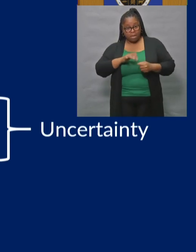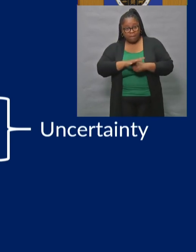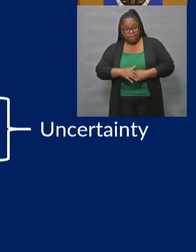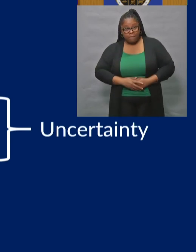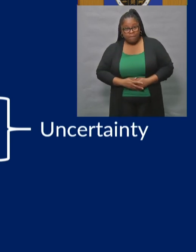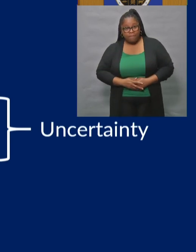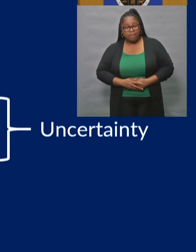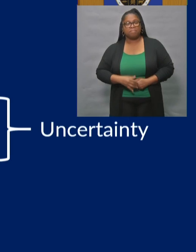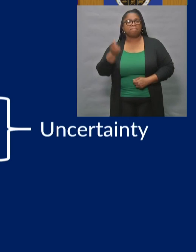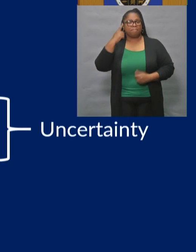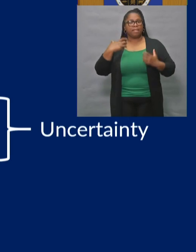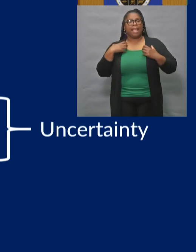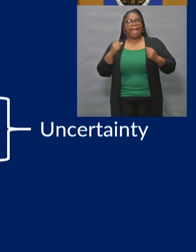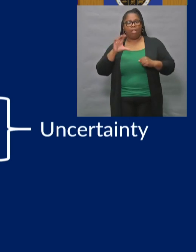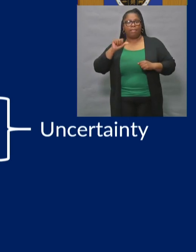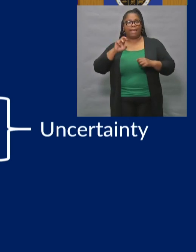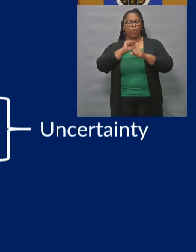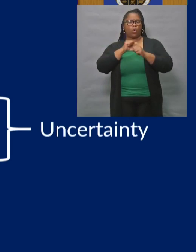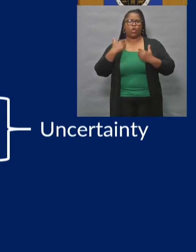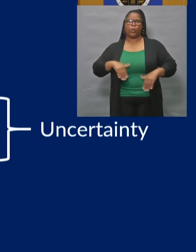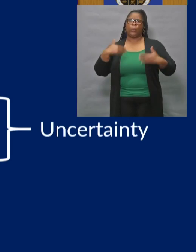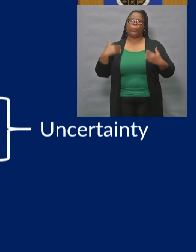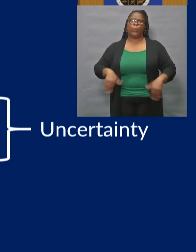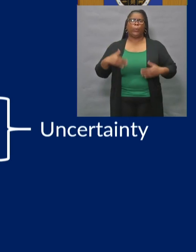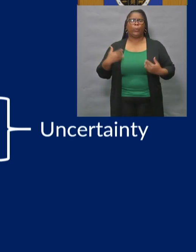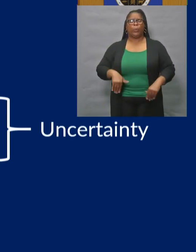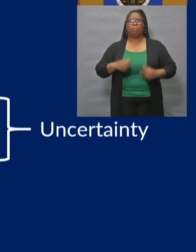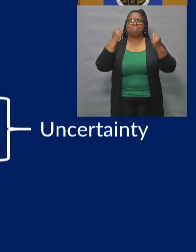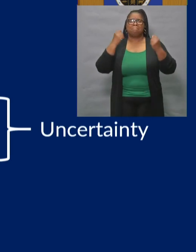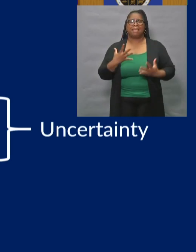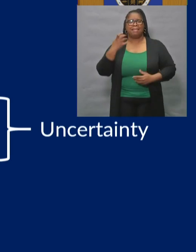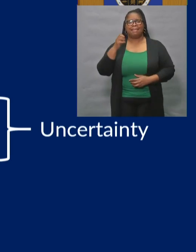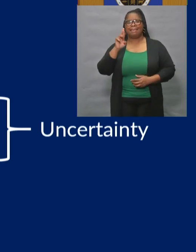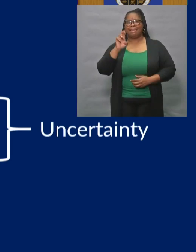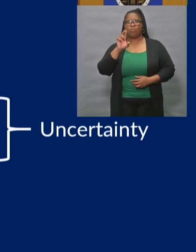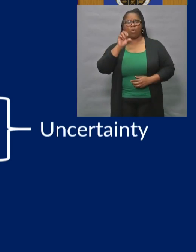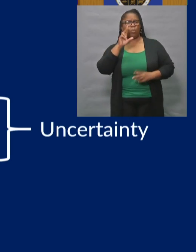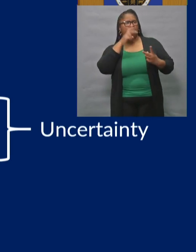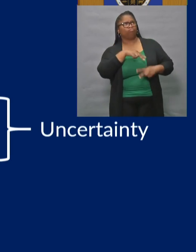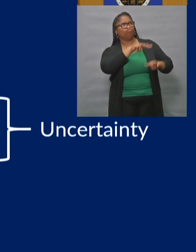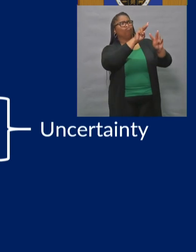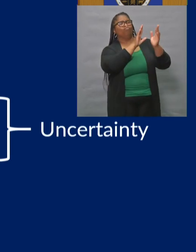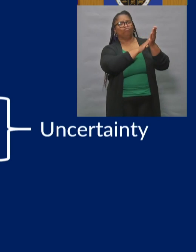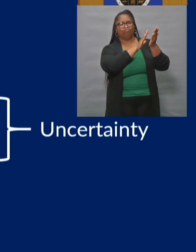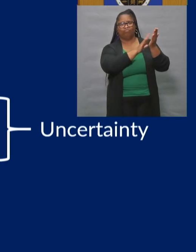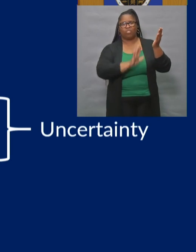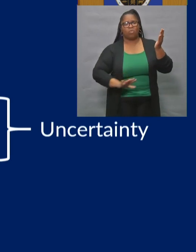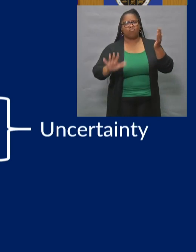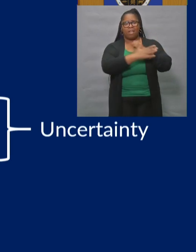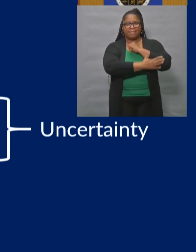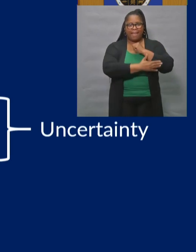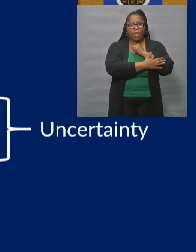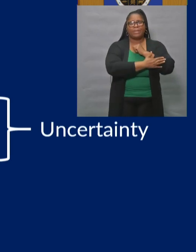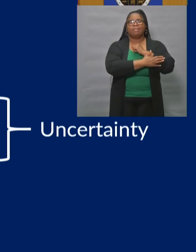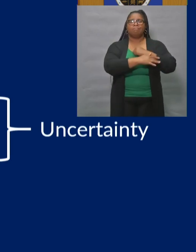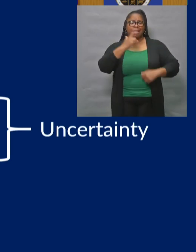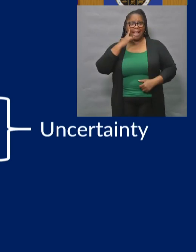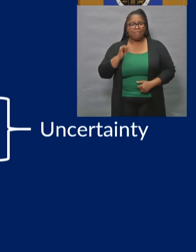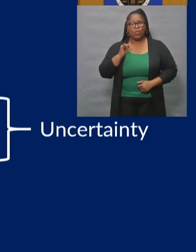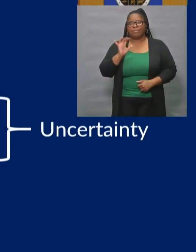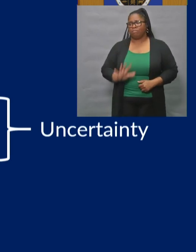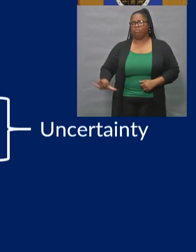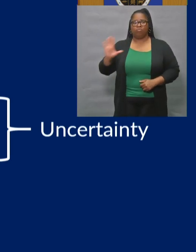many heroes of the COVID-19 response across the county, in this county, across California, and nationwide. But we